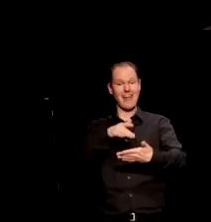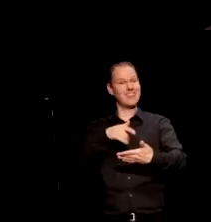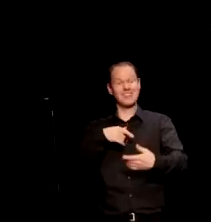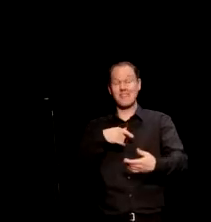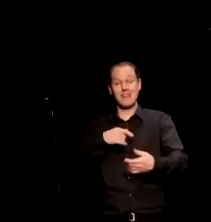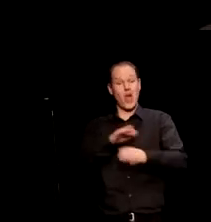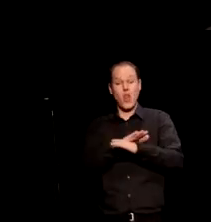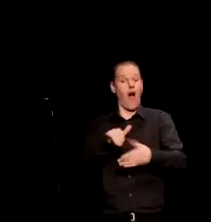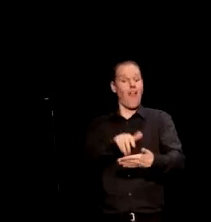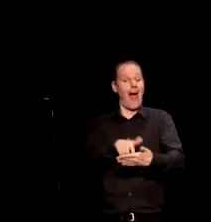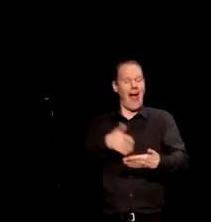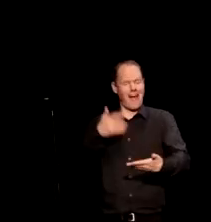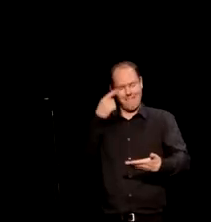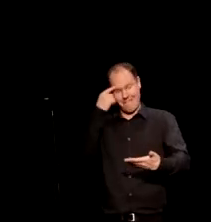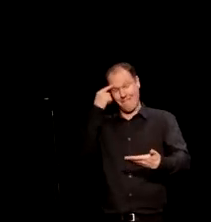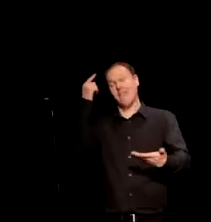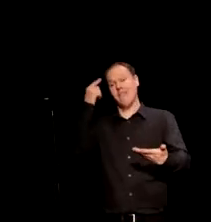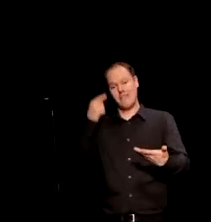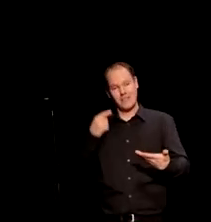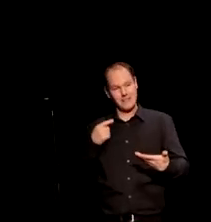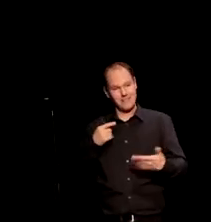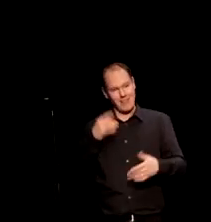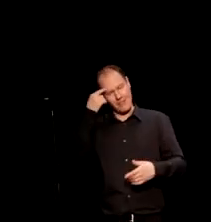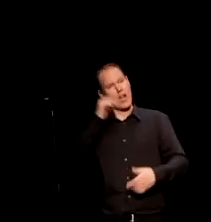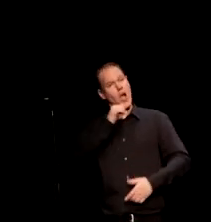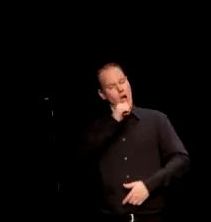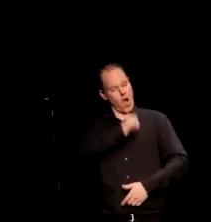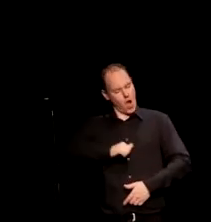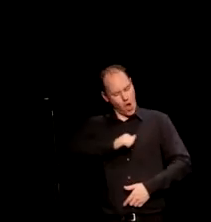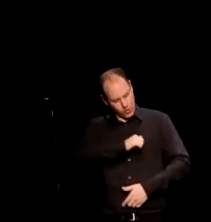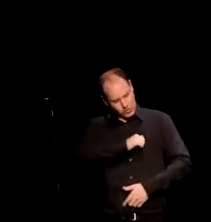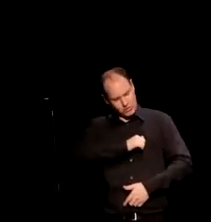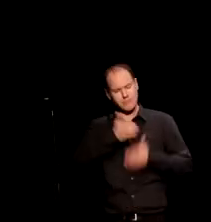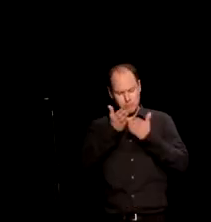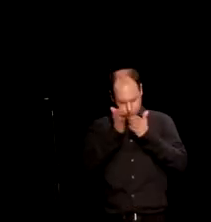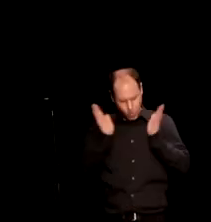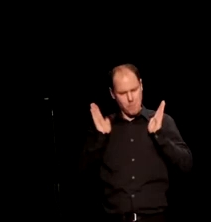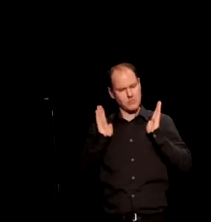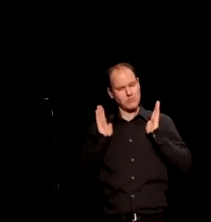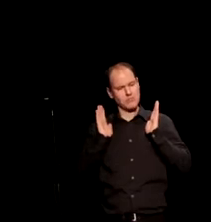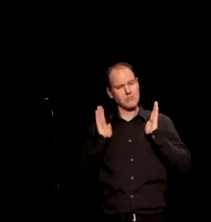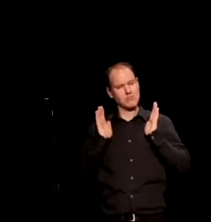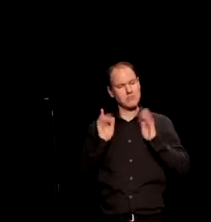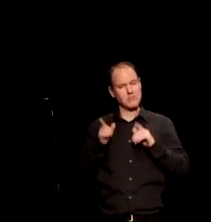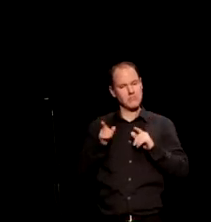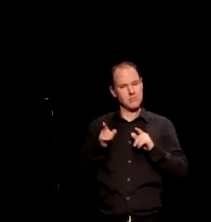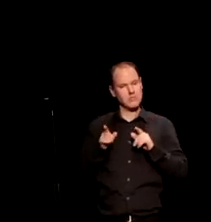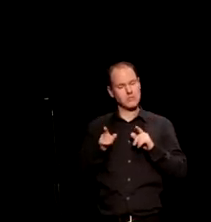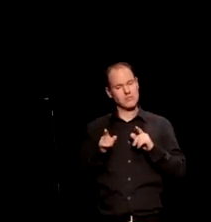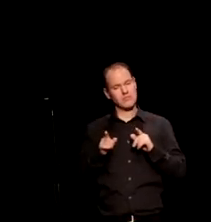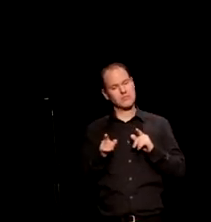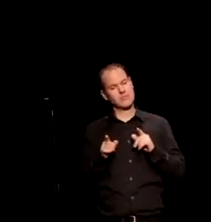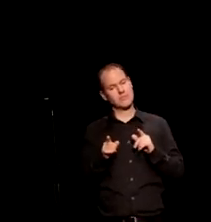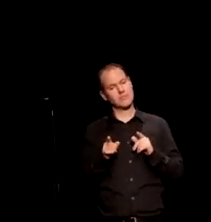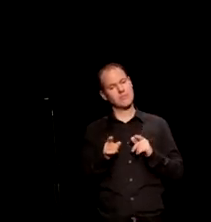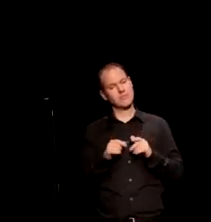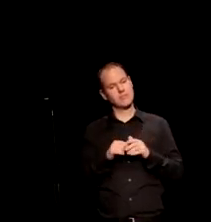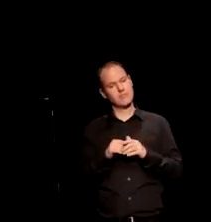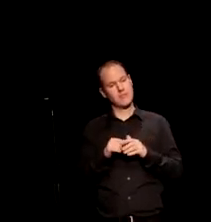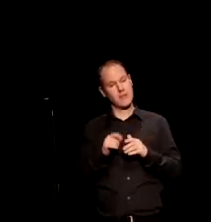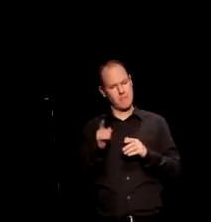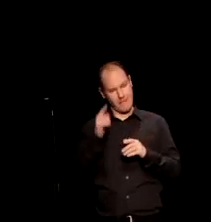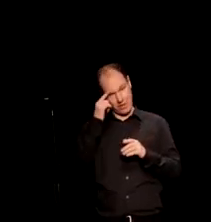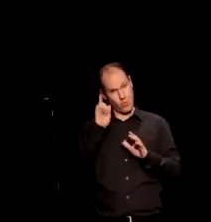Yeah. You have to strike between being honest and open about what the time is, but also what